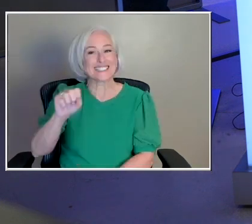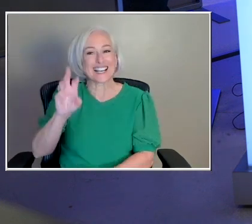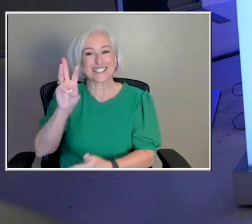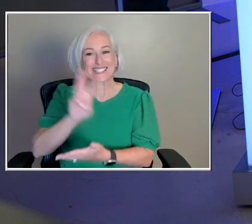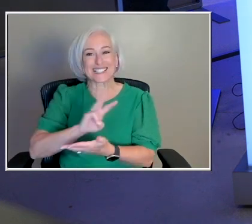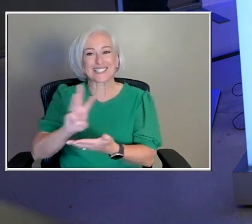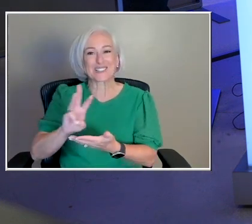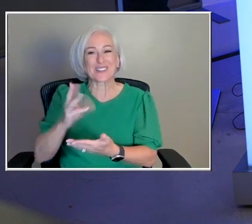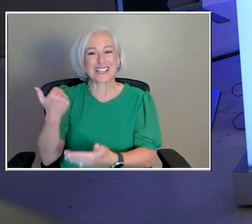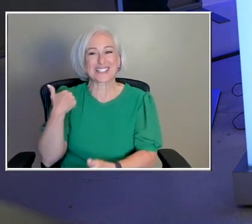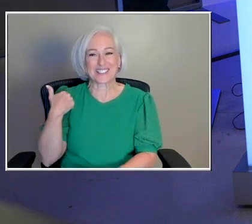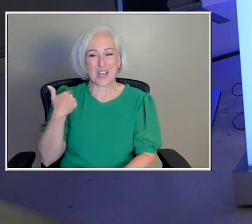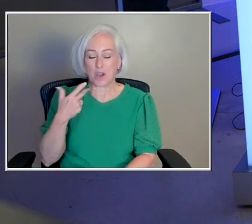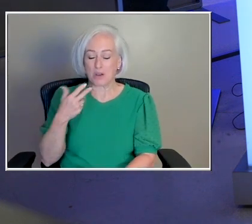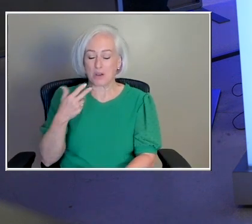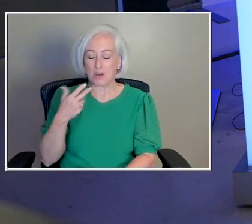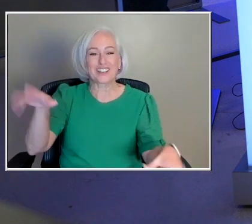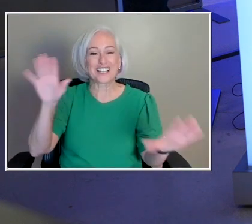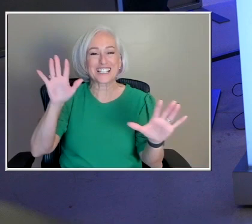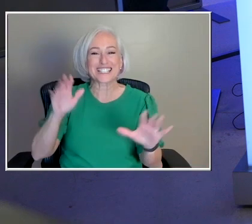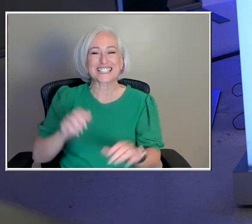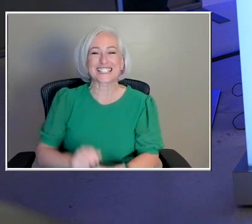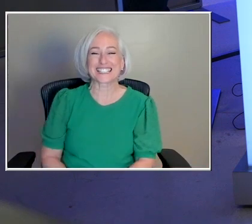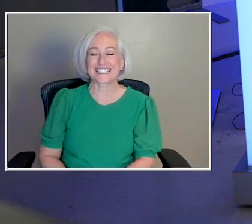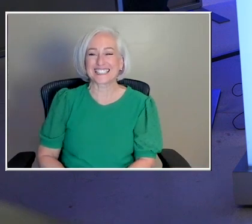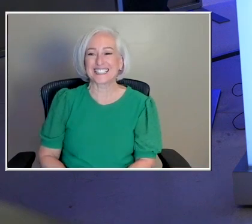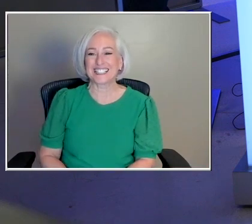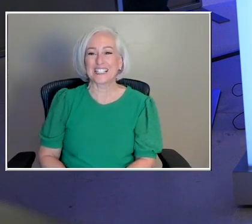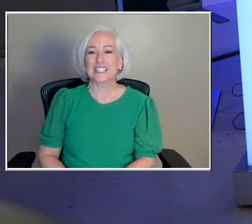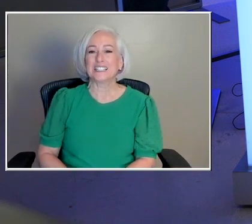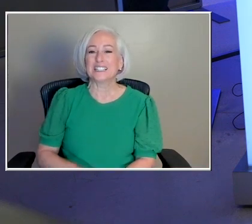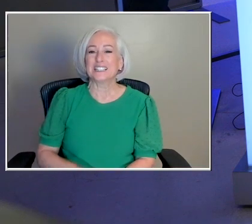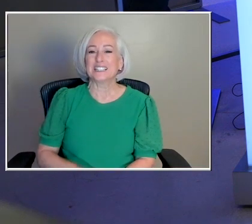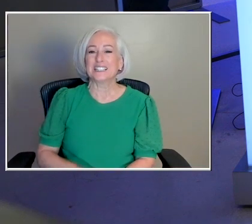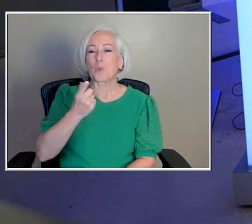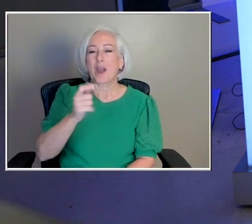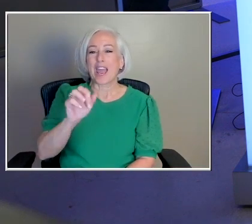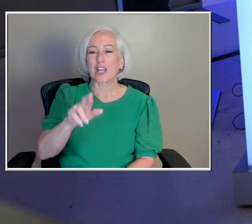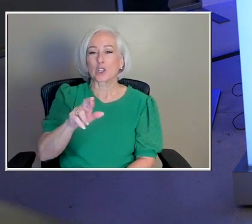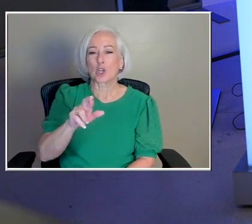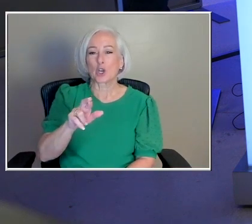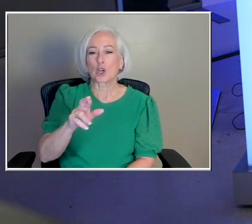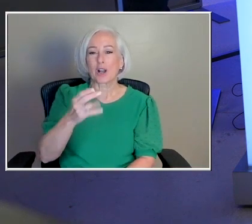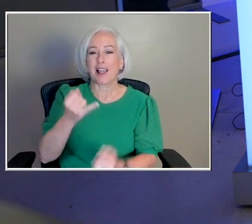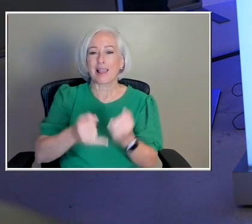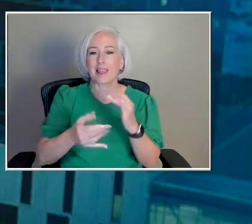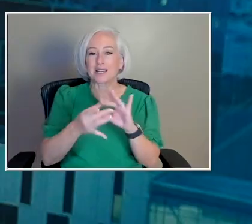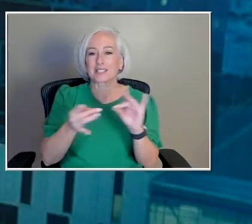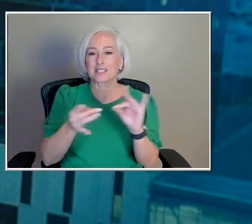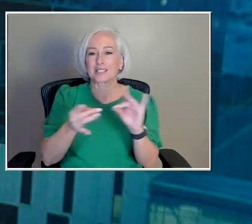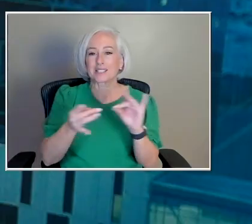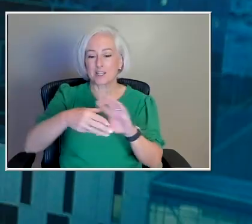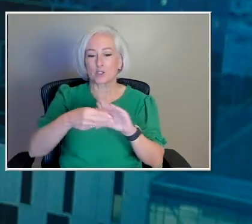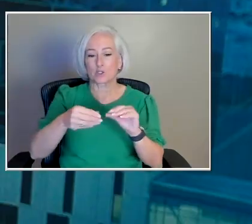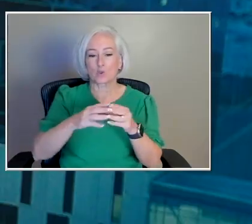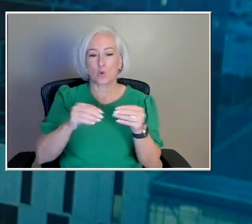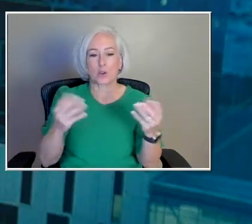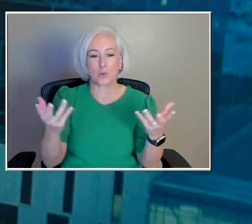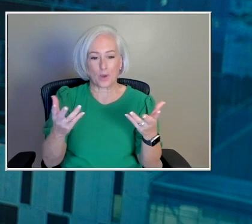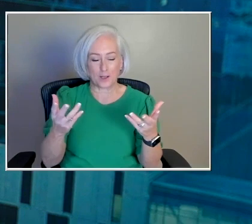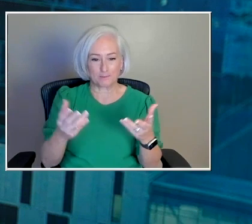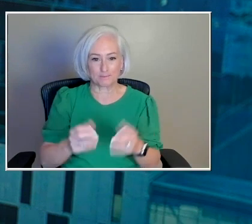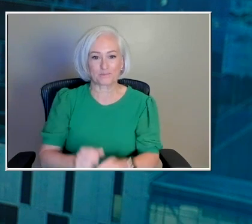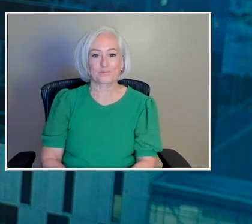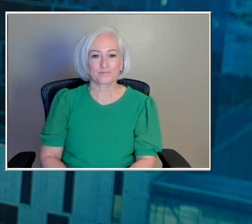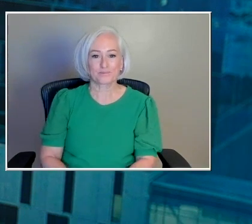you. I got you. Thank you. Dr. Wagner, what's the big takeaway from this story? Something very early that Heather had